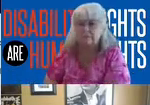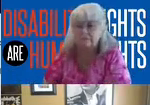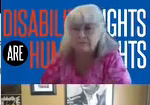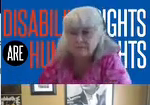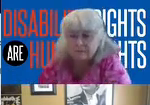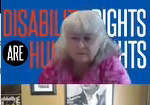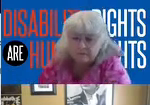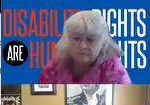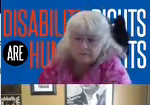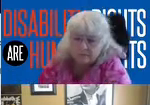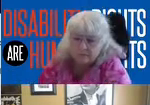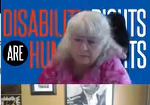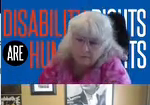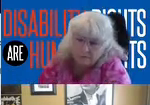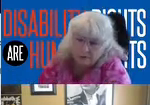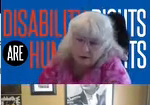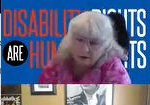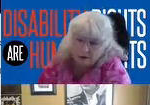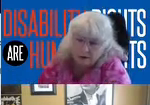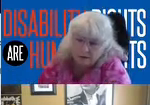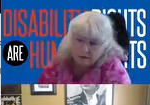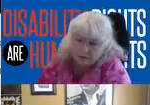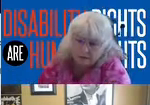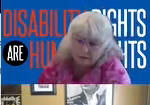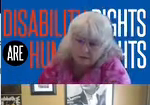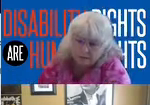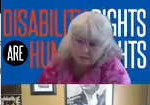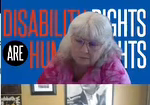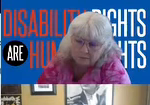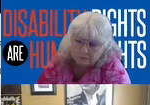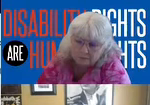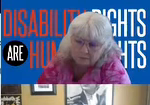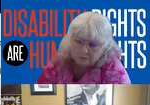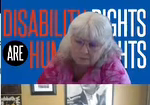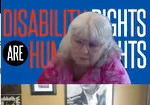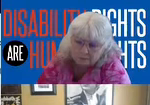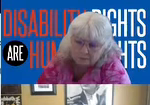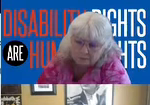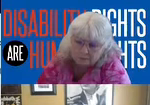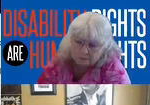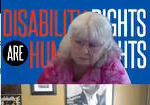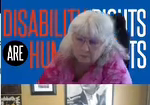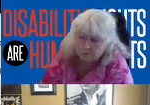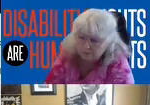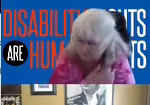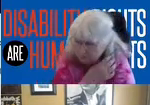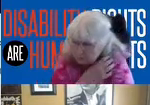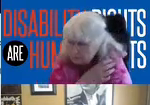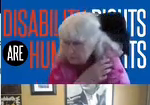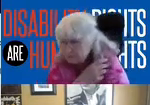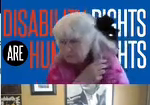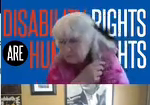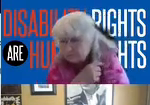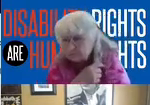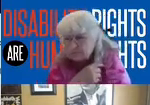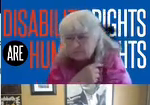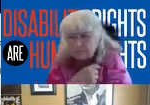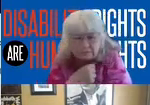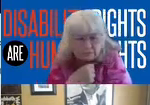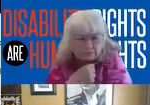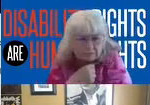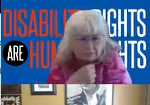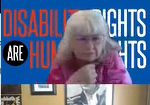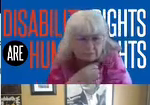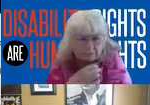meeting will be able to click and download that file. Okay, so that's something I use that once in a while. I am going to